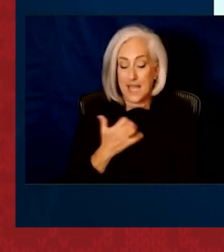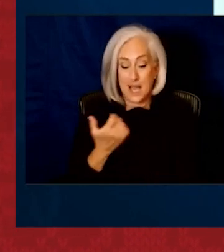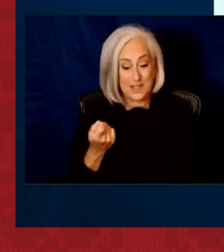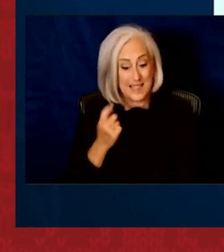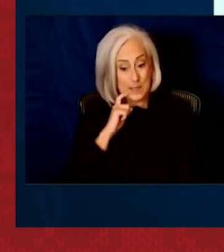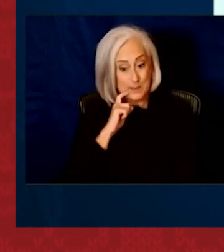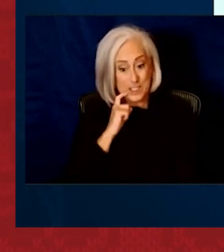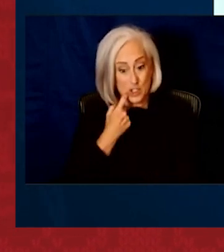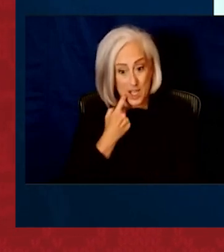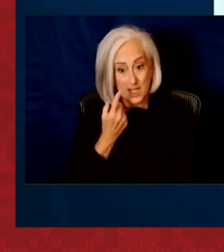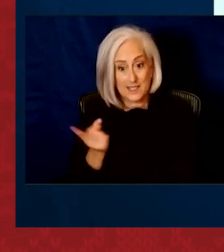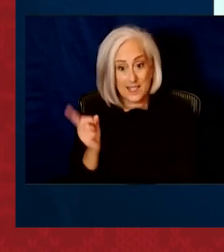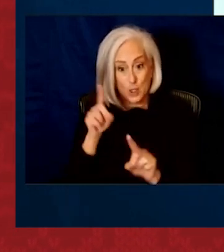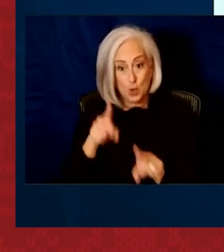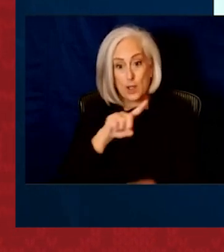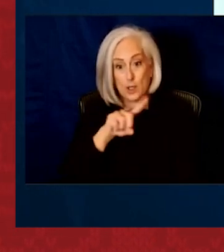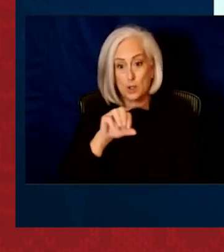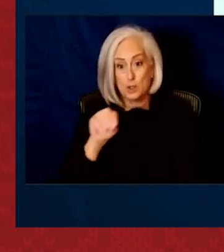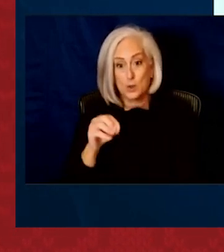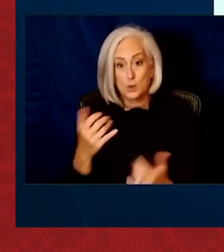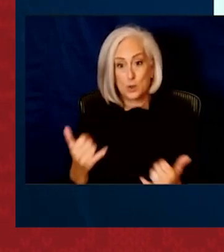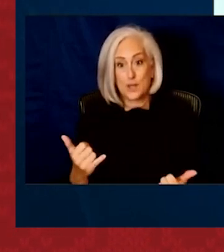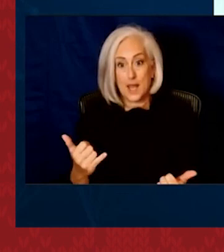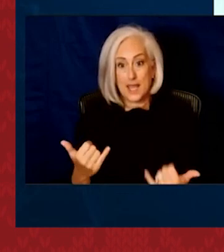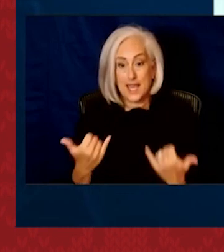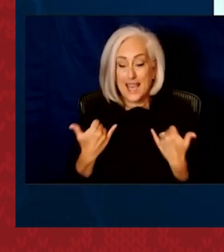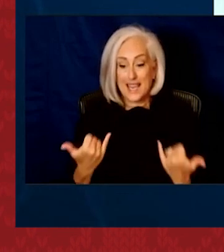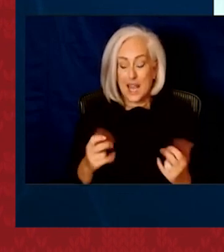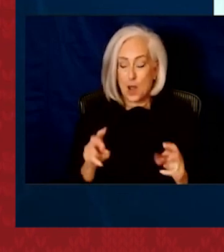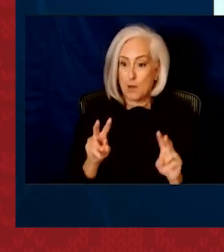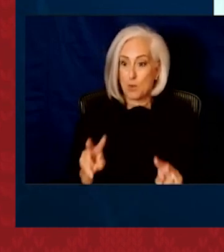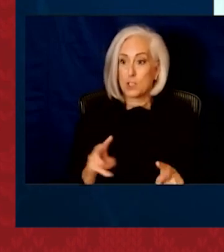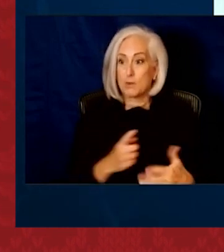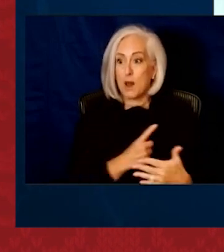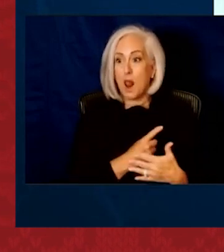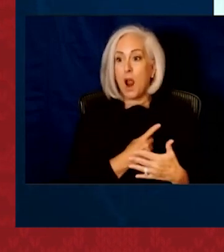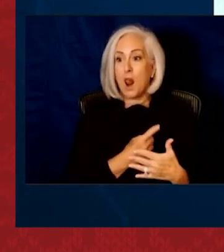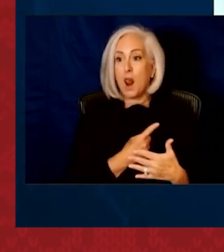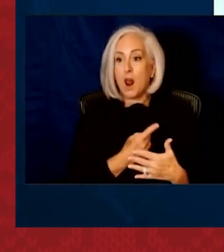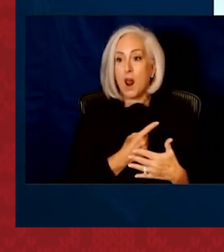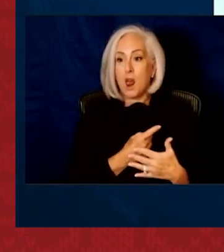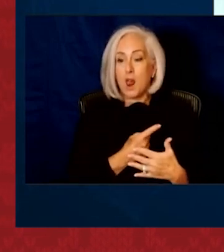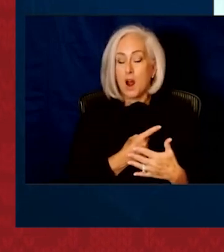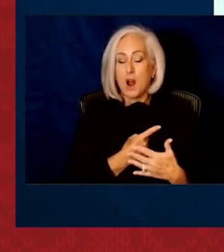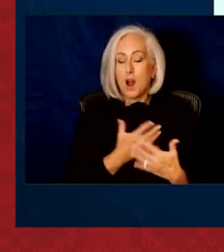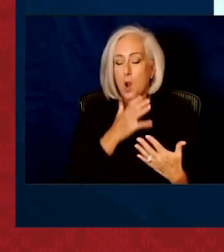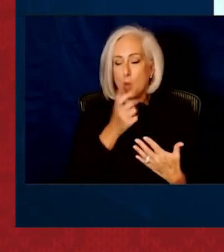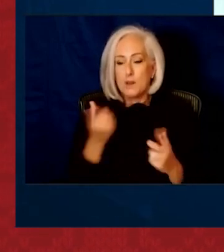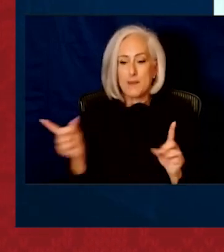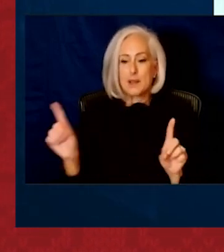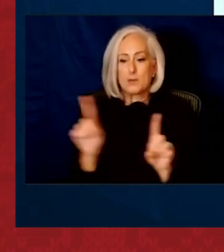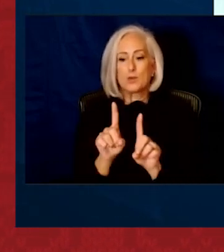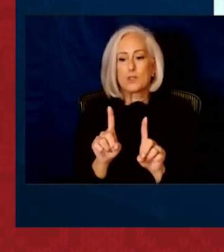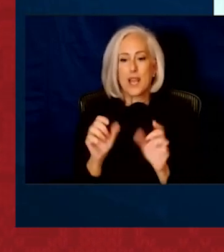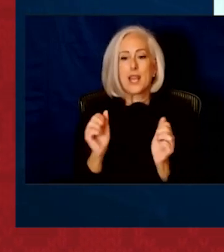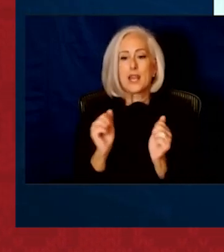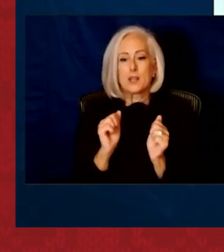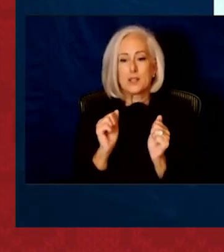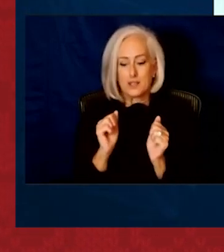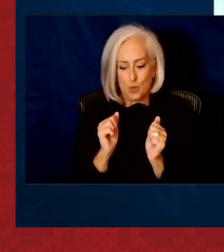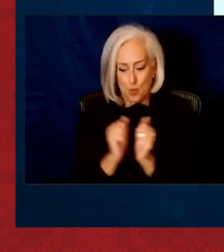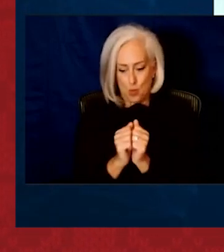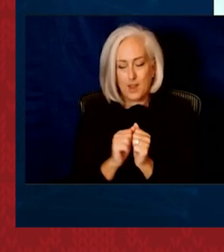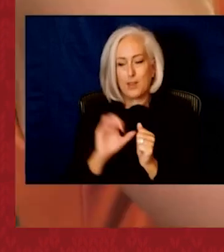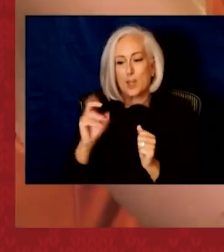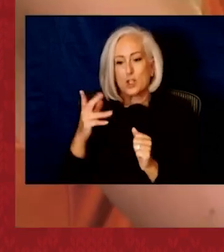I'm watching you. My heart is Right. racing, and I'm thinking, I wouldn't have even been able to stand next to Sean holding that snake. So you